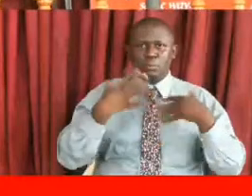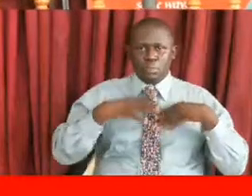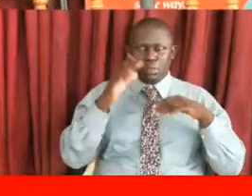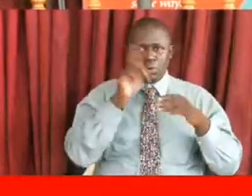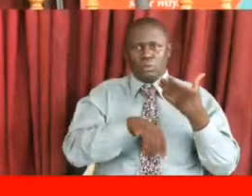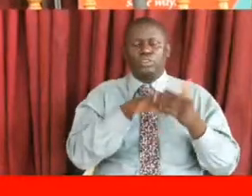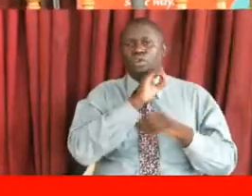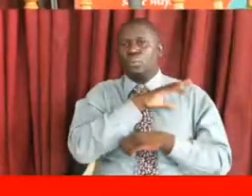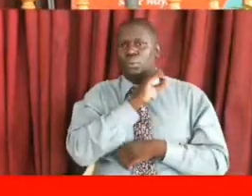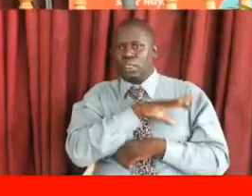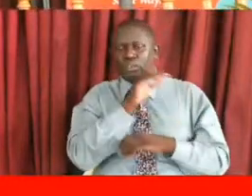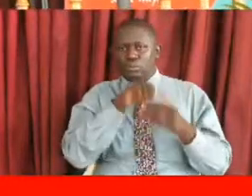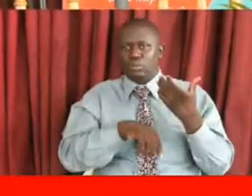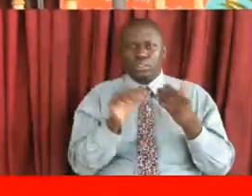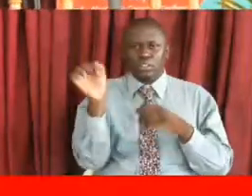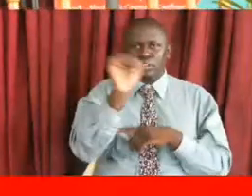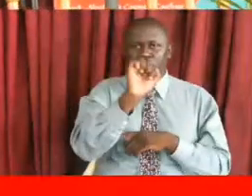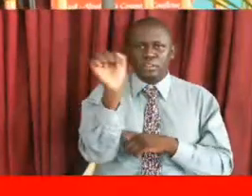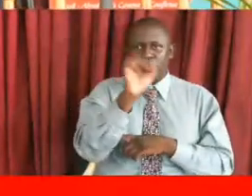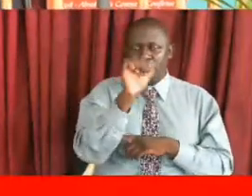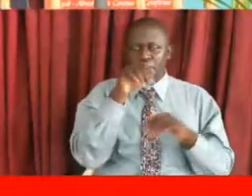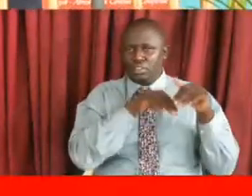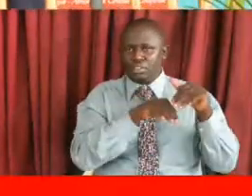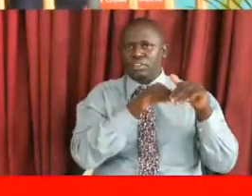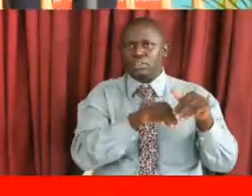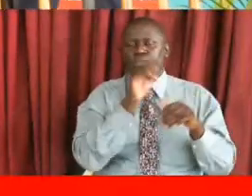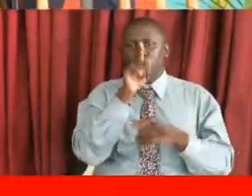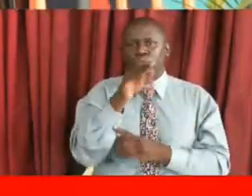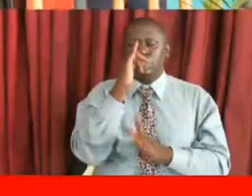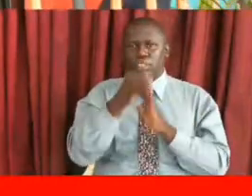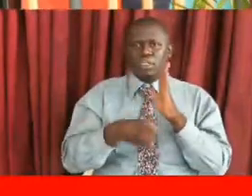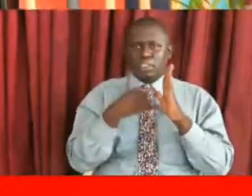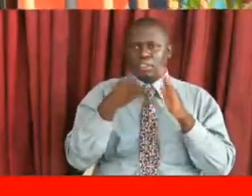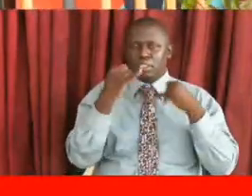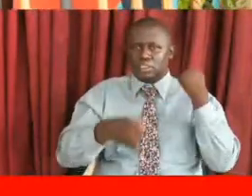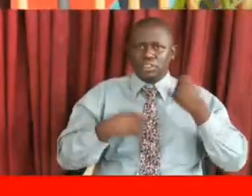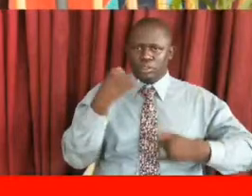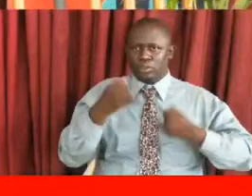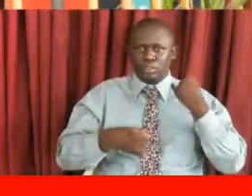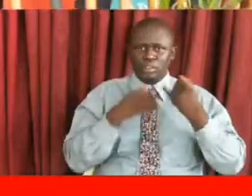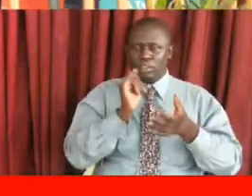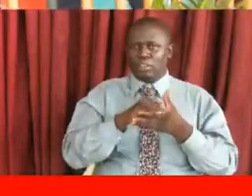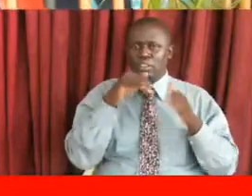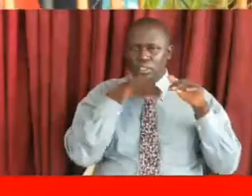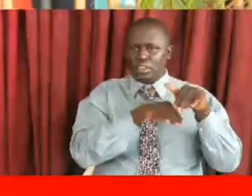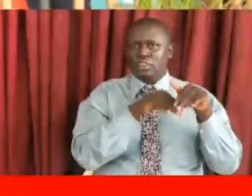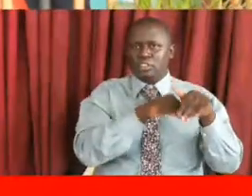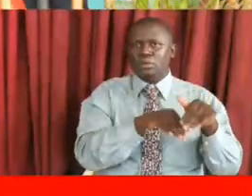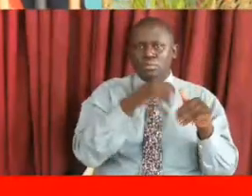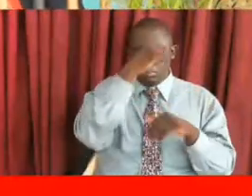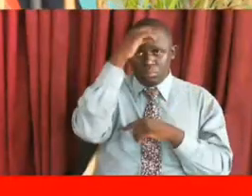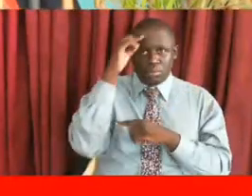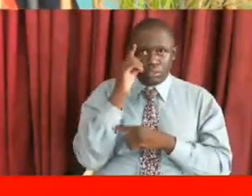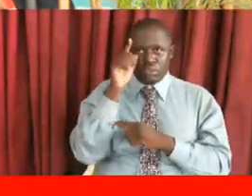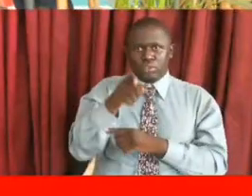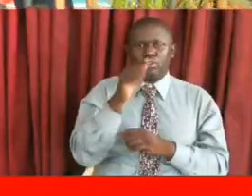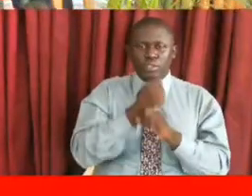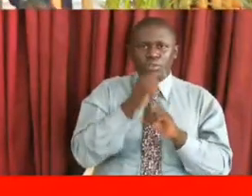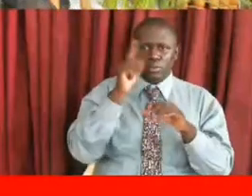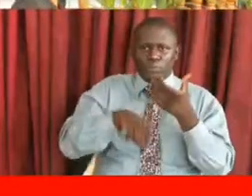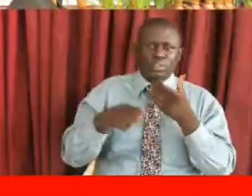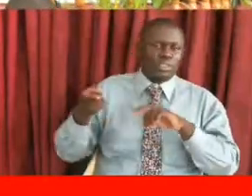traffic J you are just enjoying the traffic jam because you're increasing